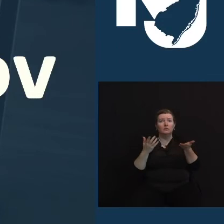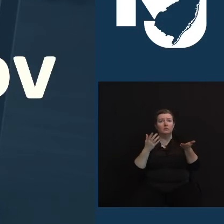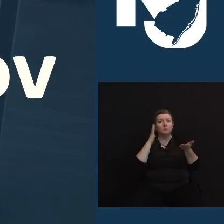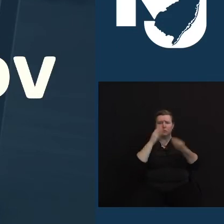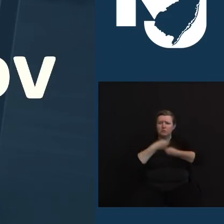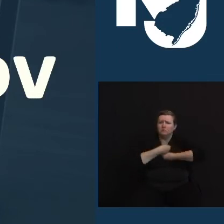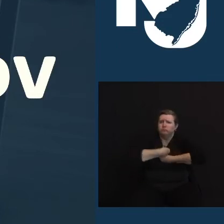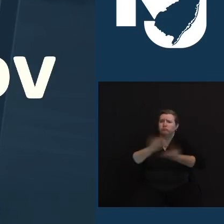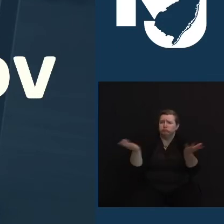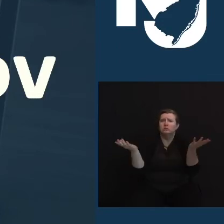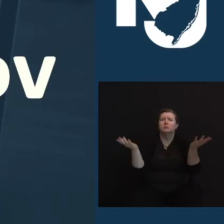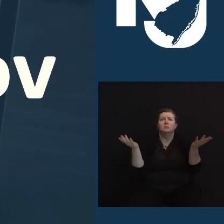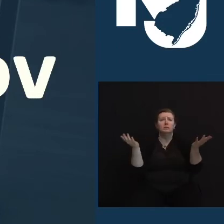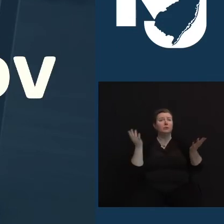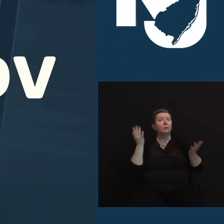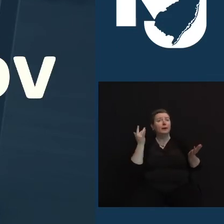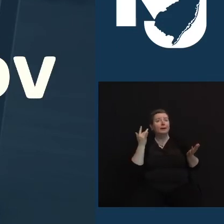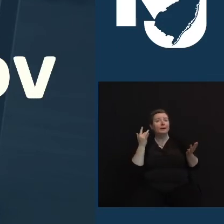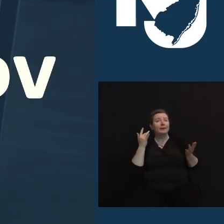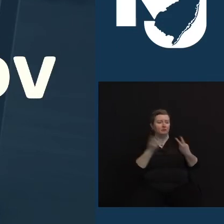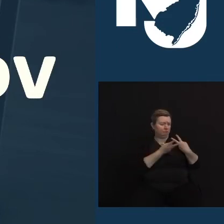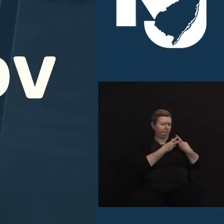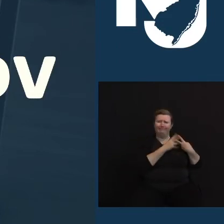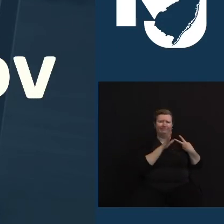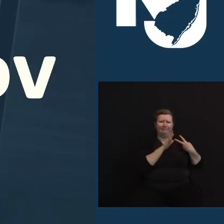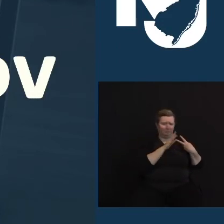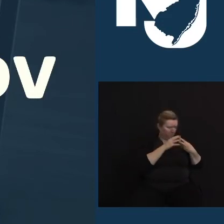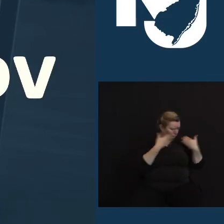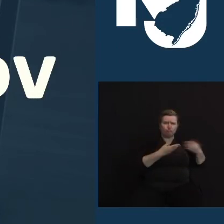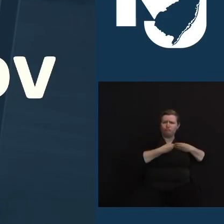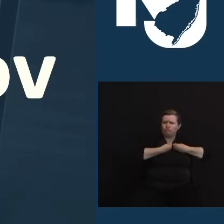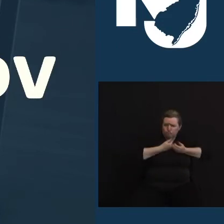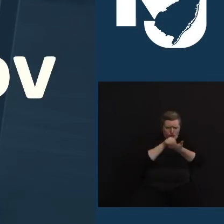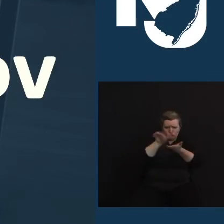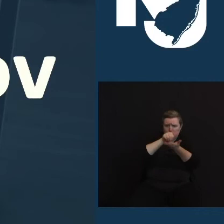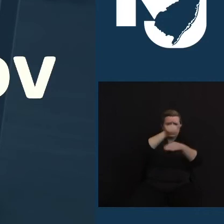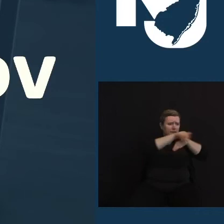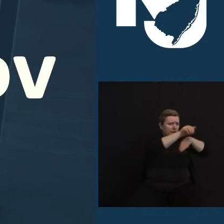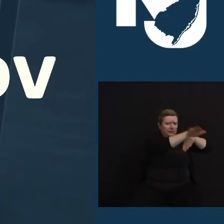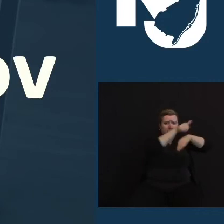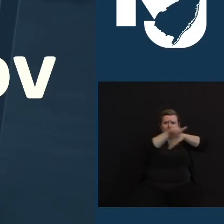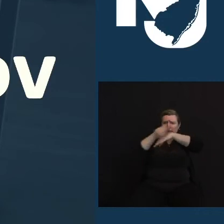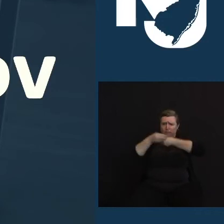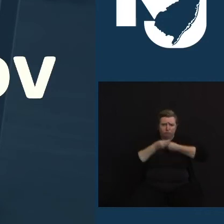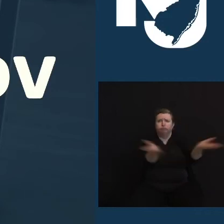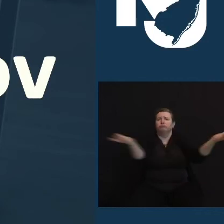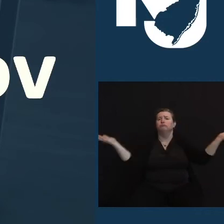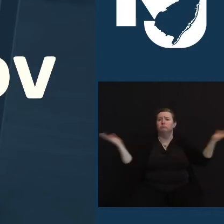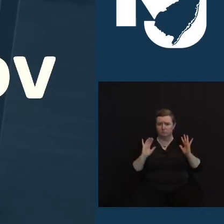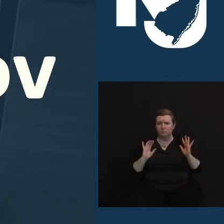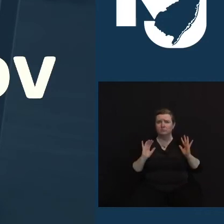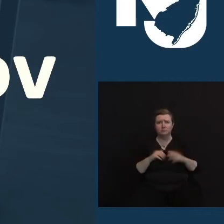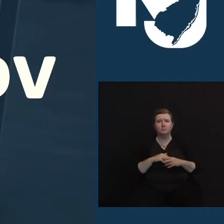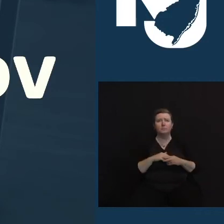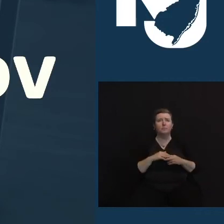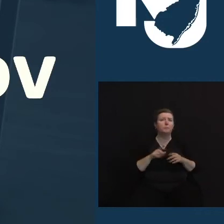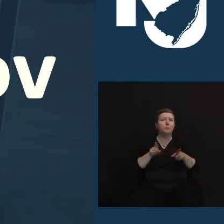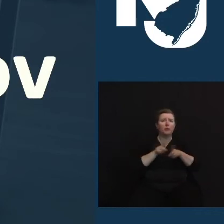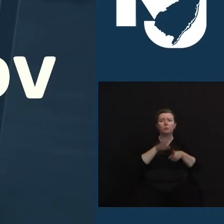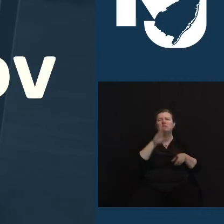dose manufacturing in place. And then you add to that the encouragement that we further got from the CDC's